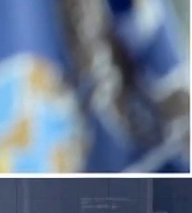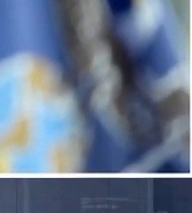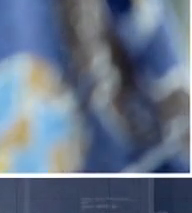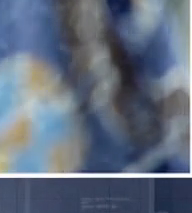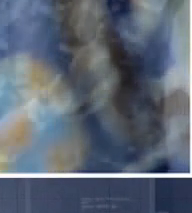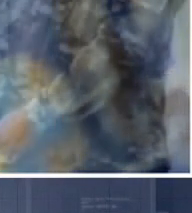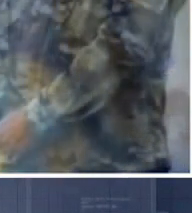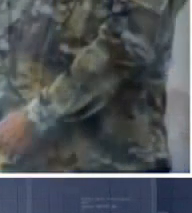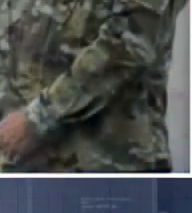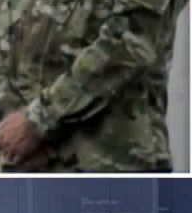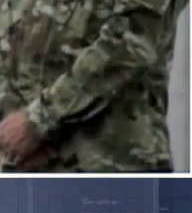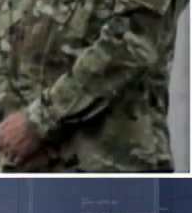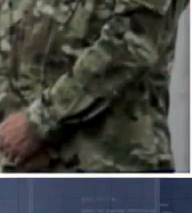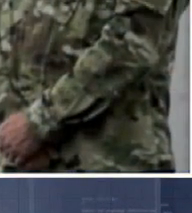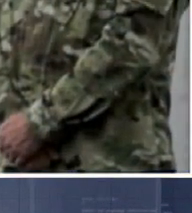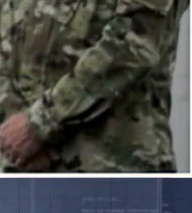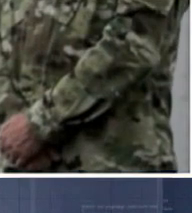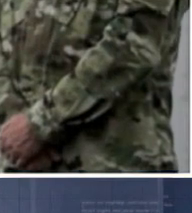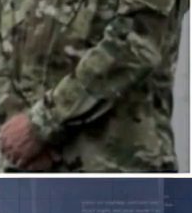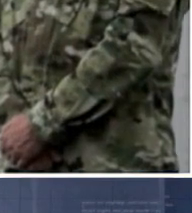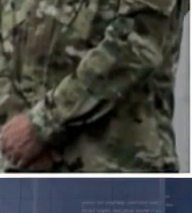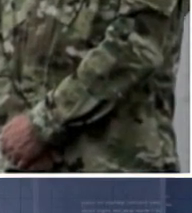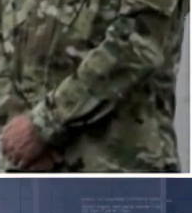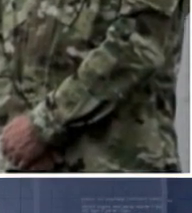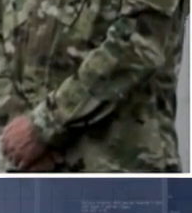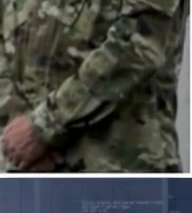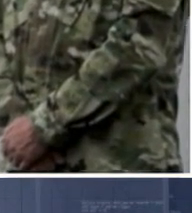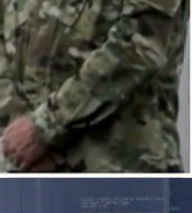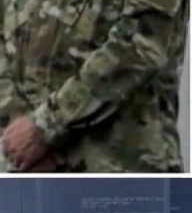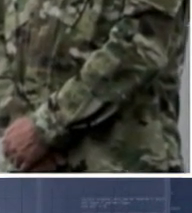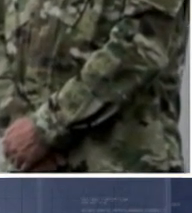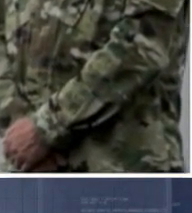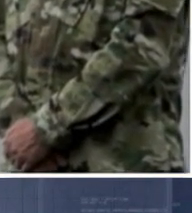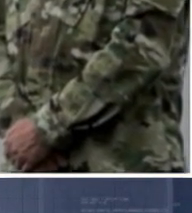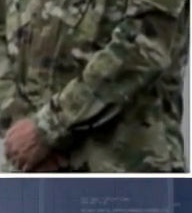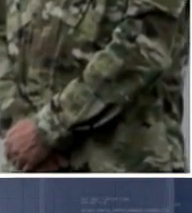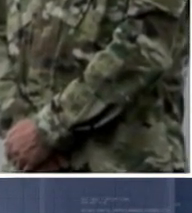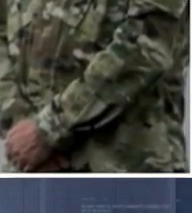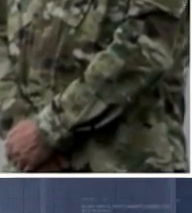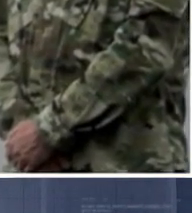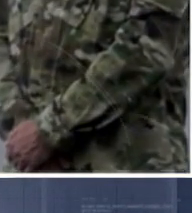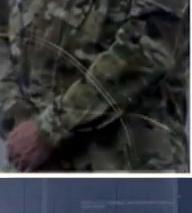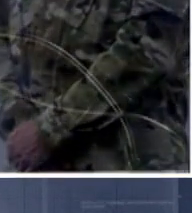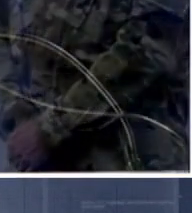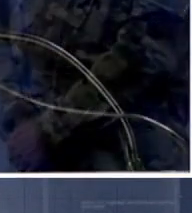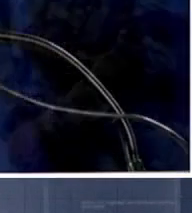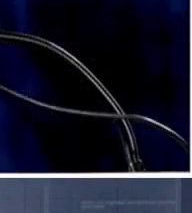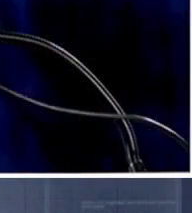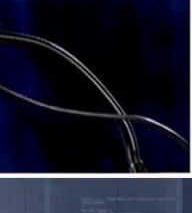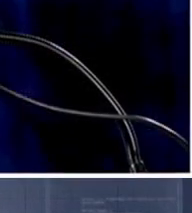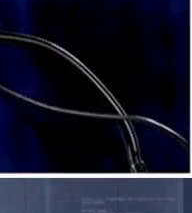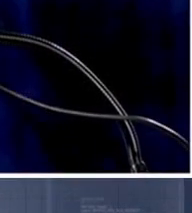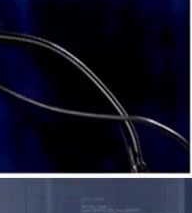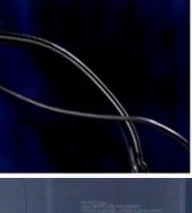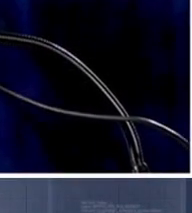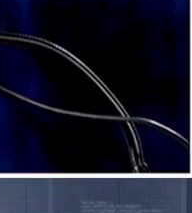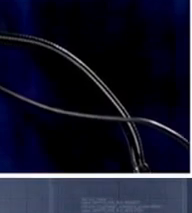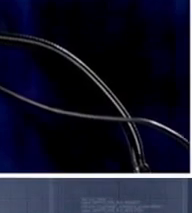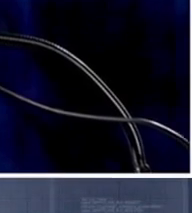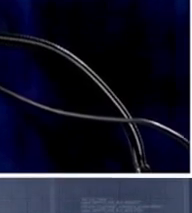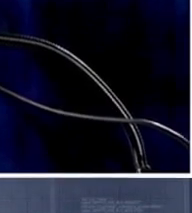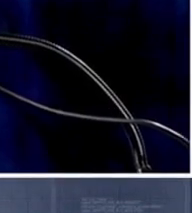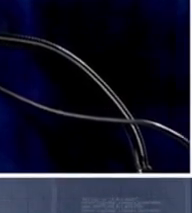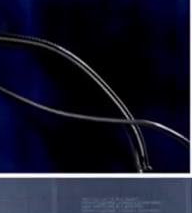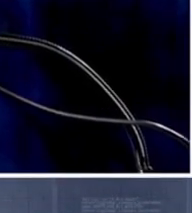next month. Governor Cuomo said his instinct is to fight because he said he believes the accusations against him are